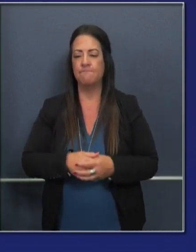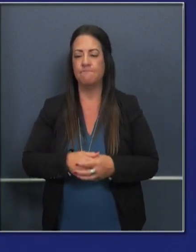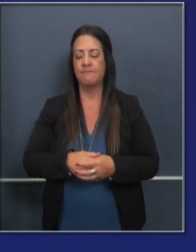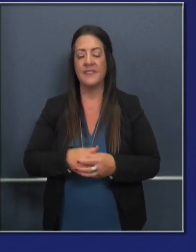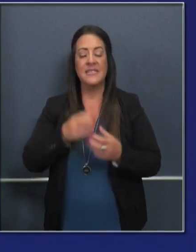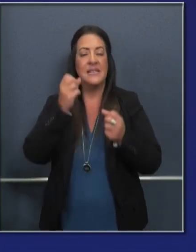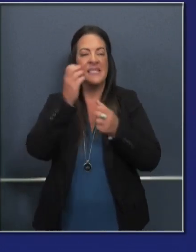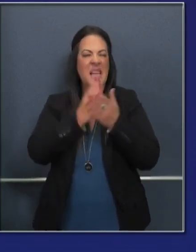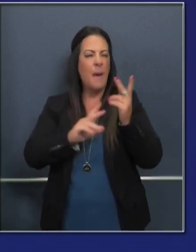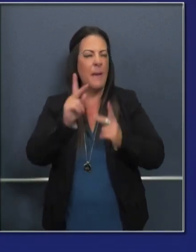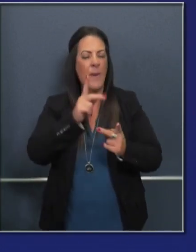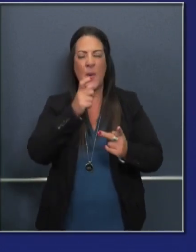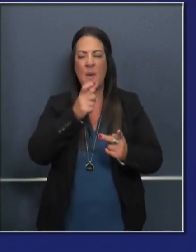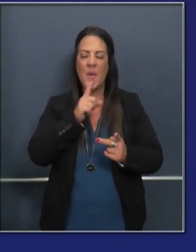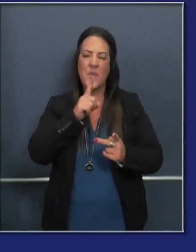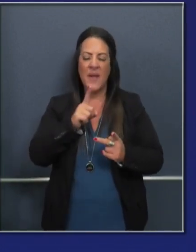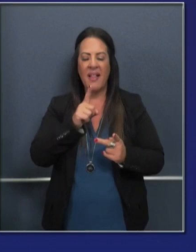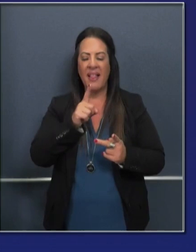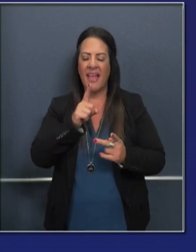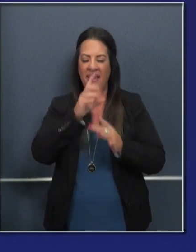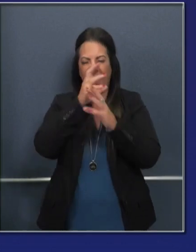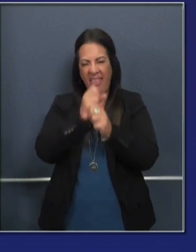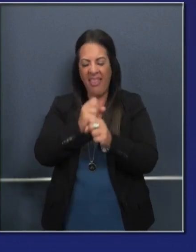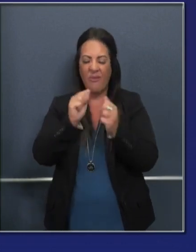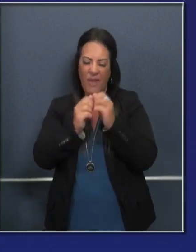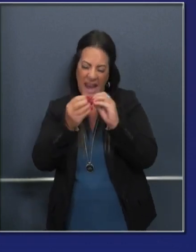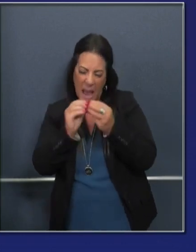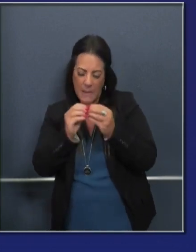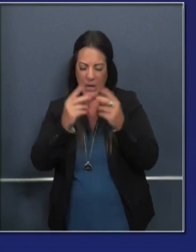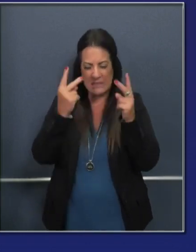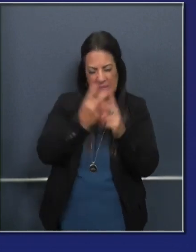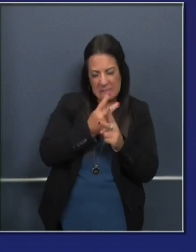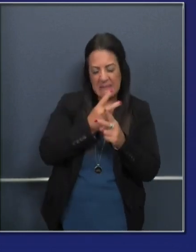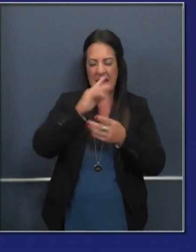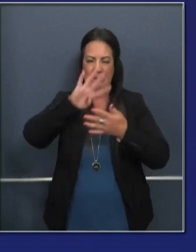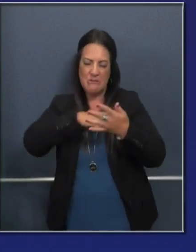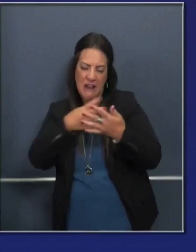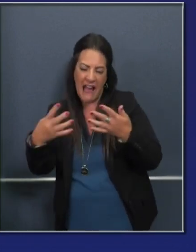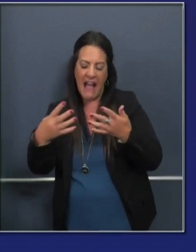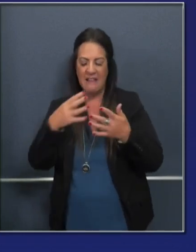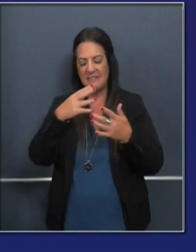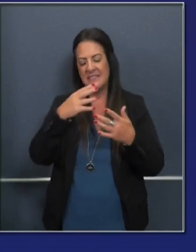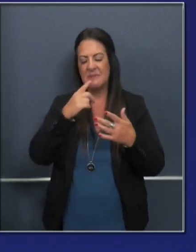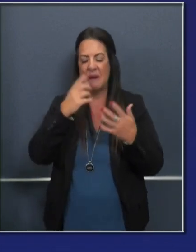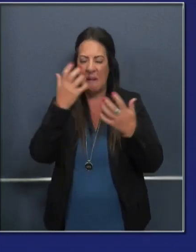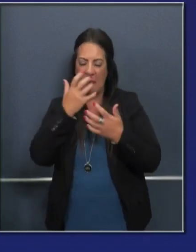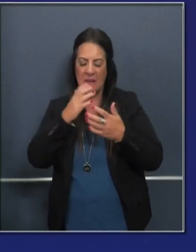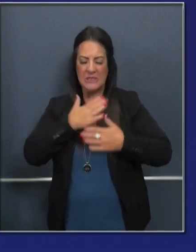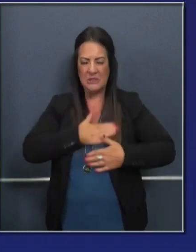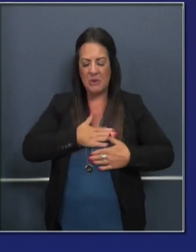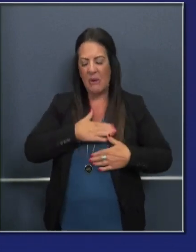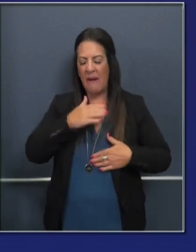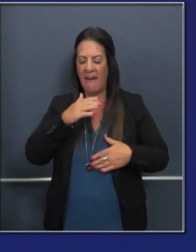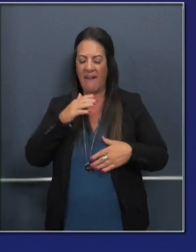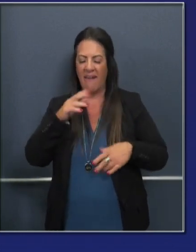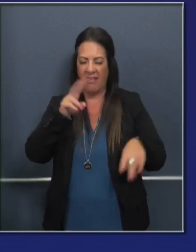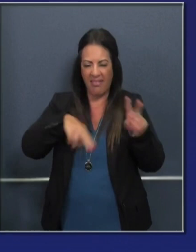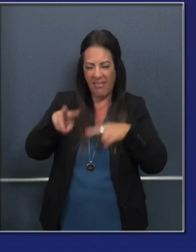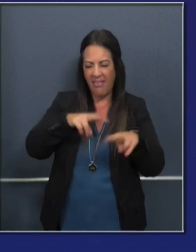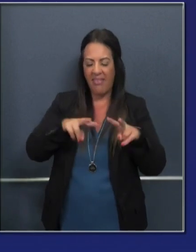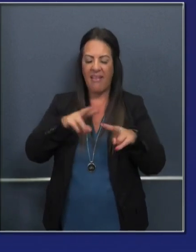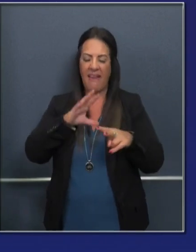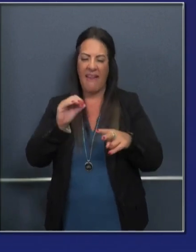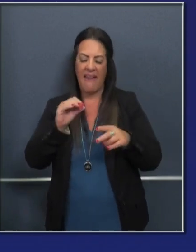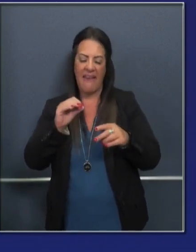that love to code, playground for those that love to mix and match